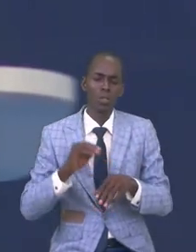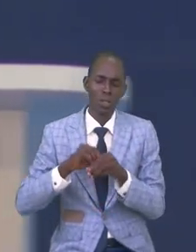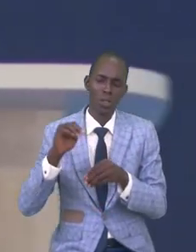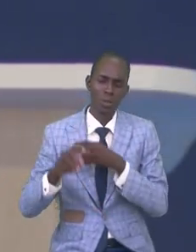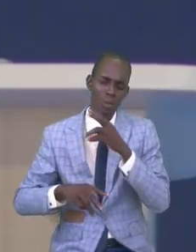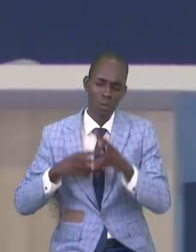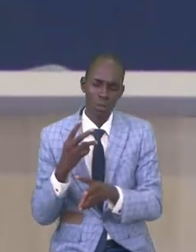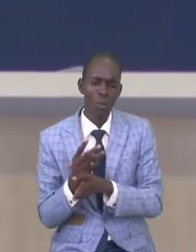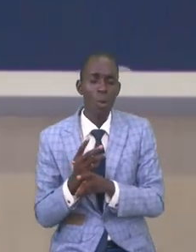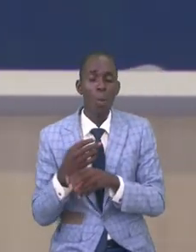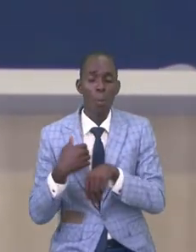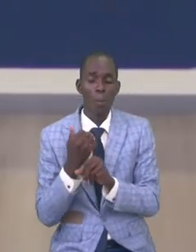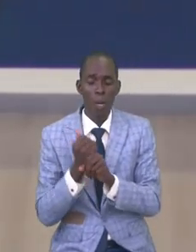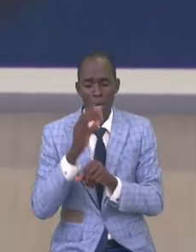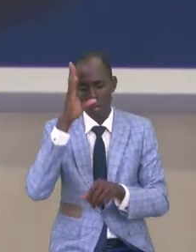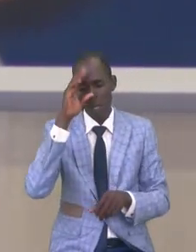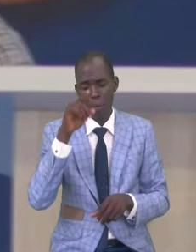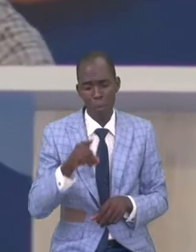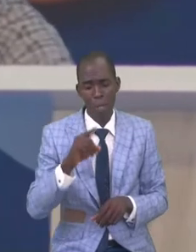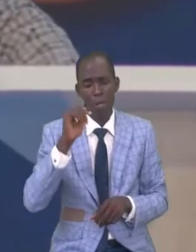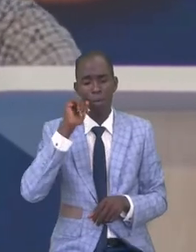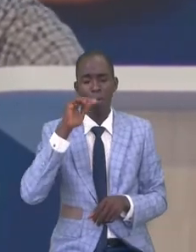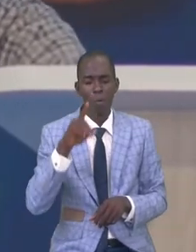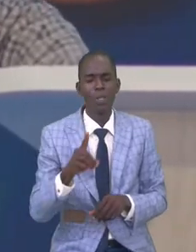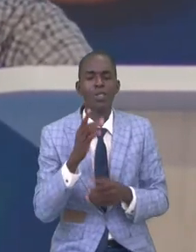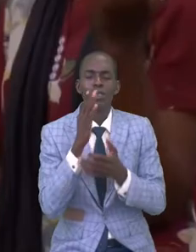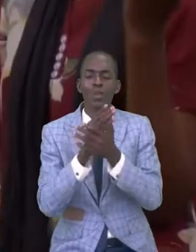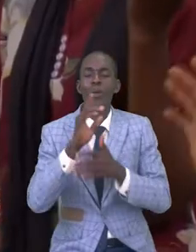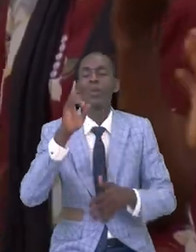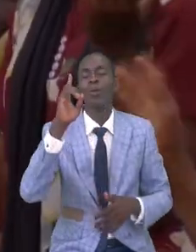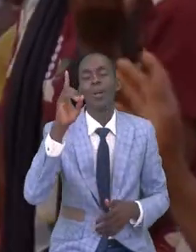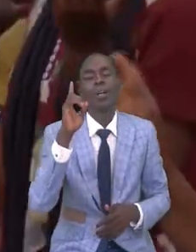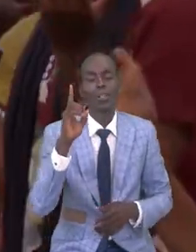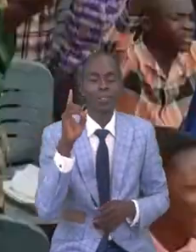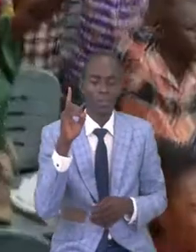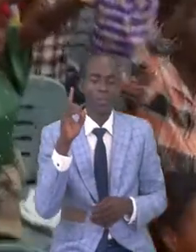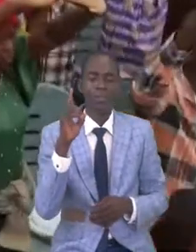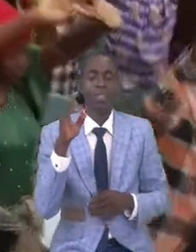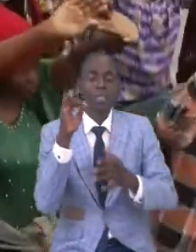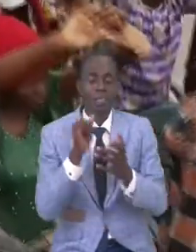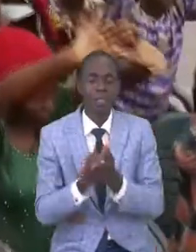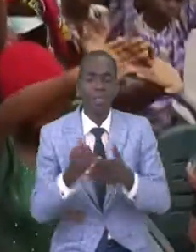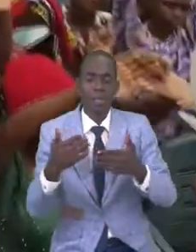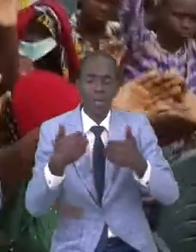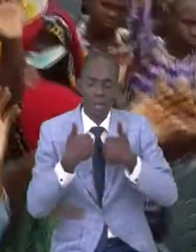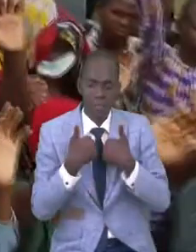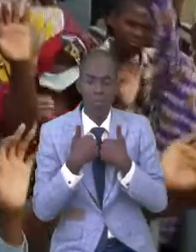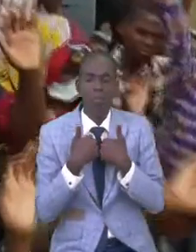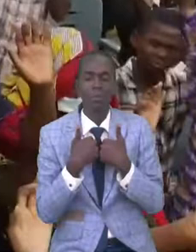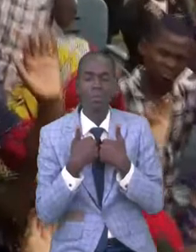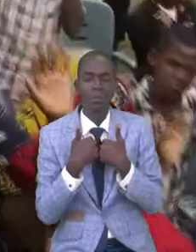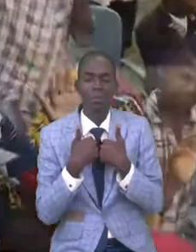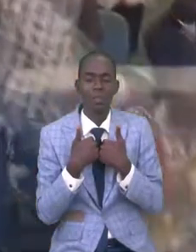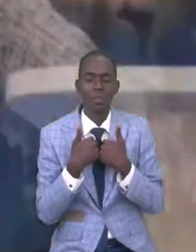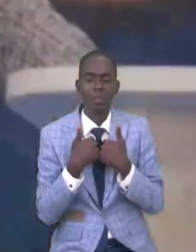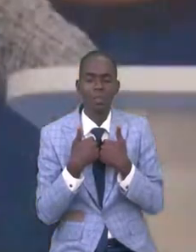him, make her the somebody that has